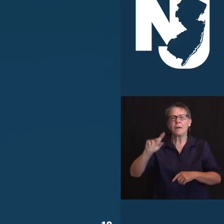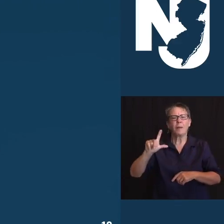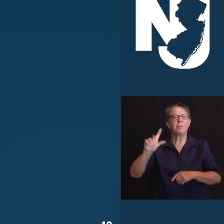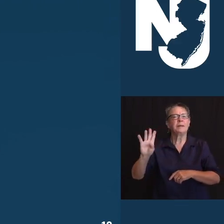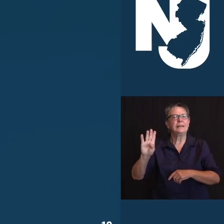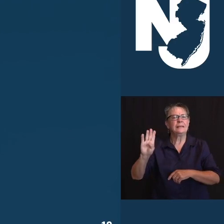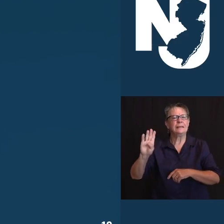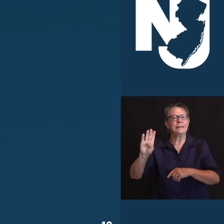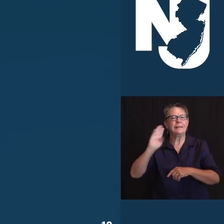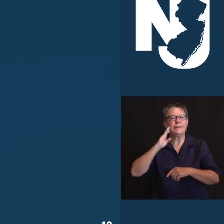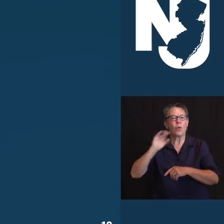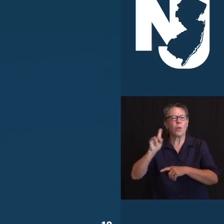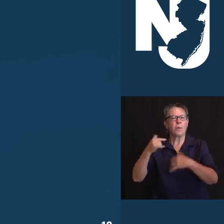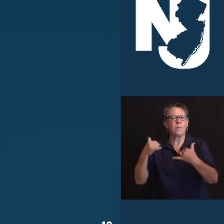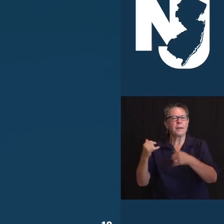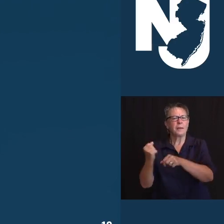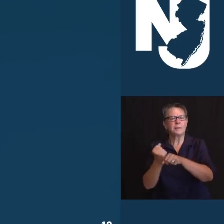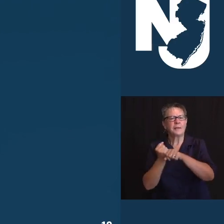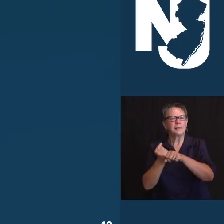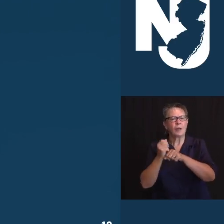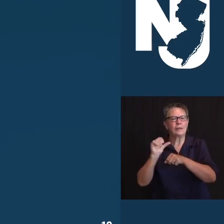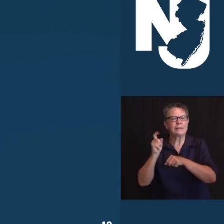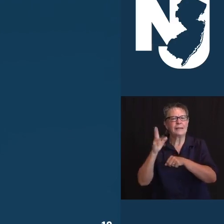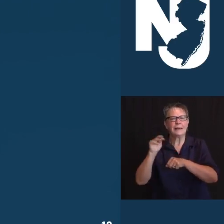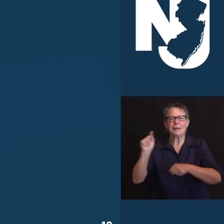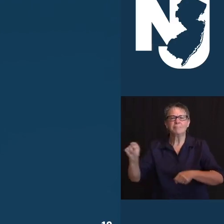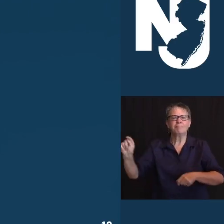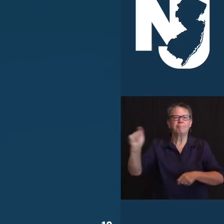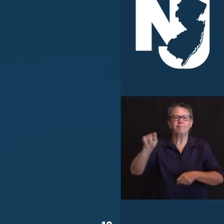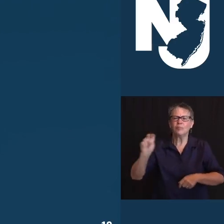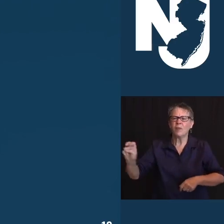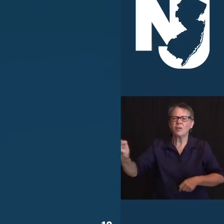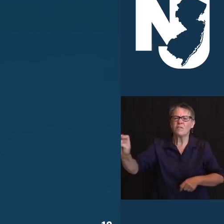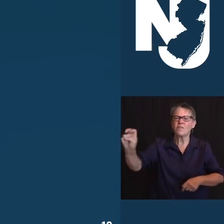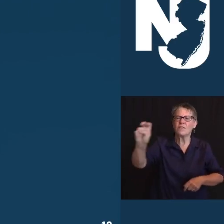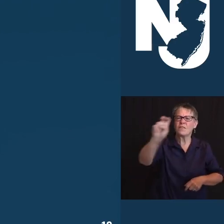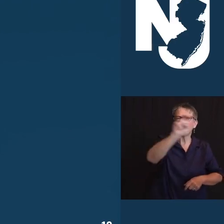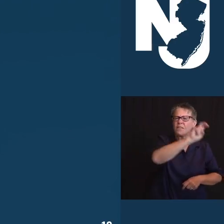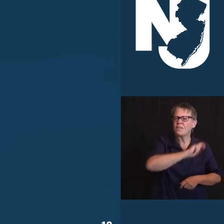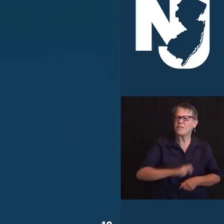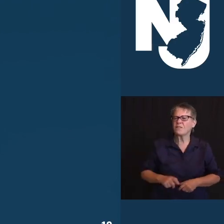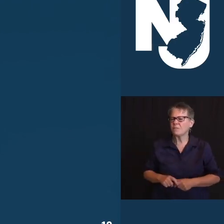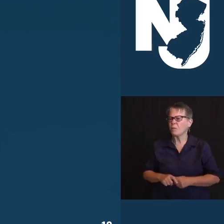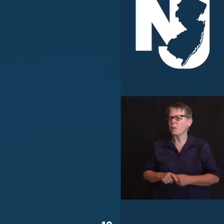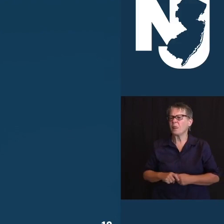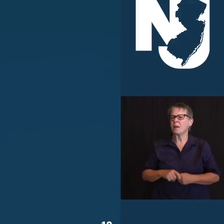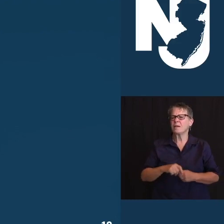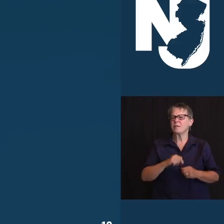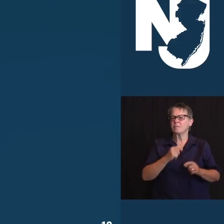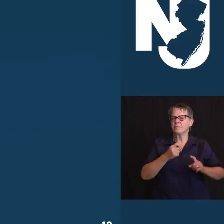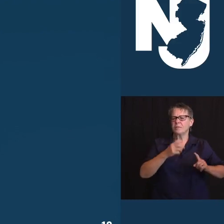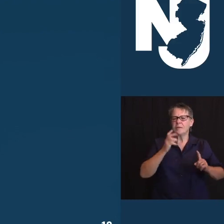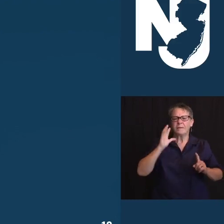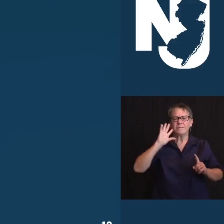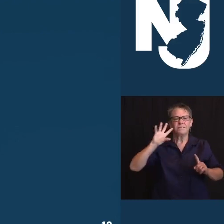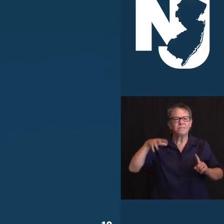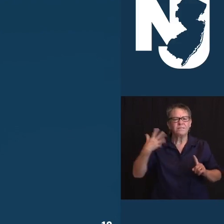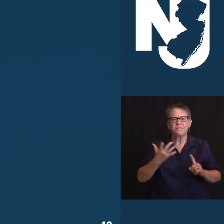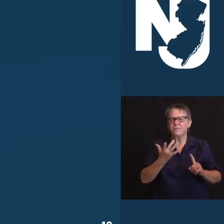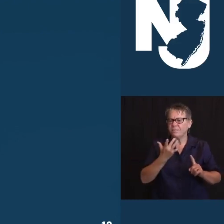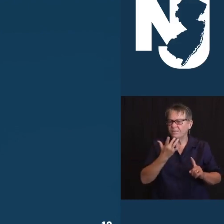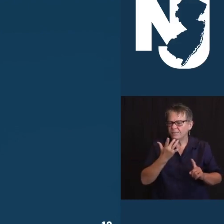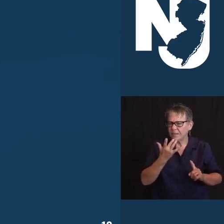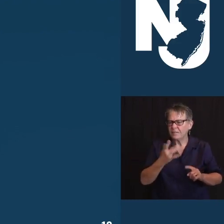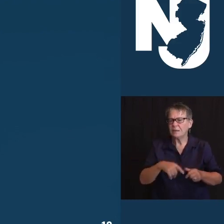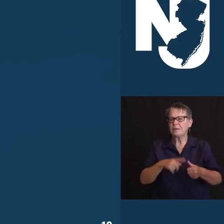but it's a good one: Cincinnati and Yankee Stadium. Harold also found joy sitting in the stands